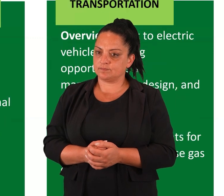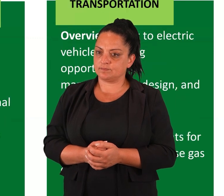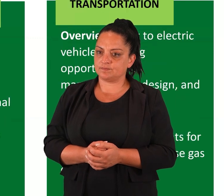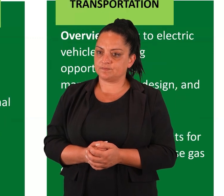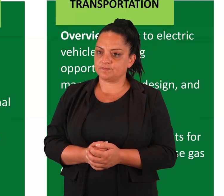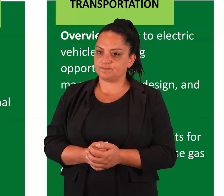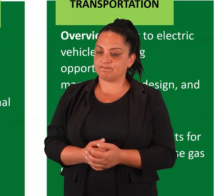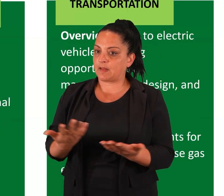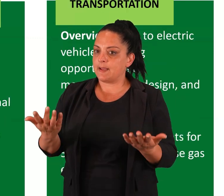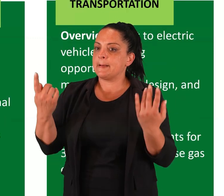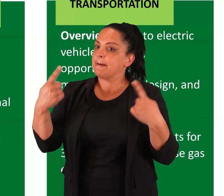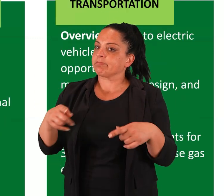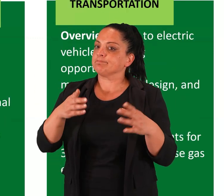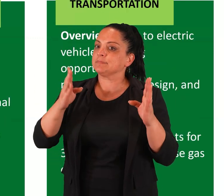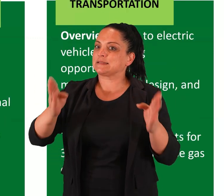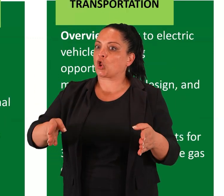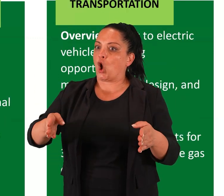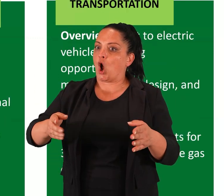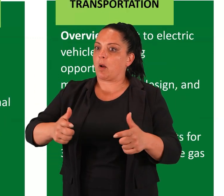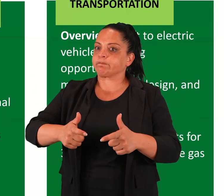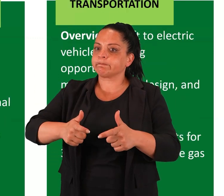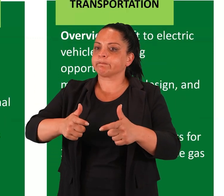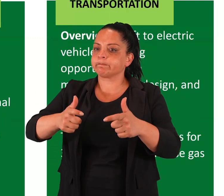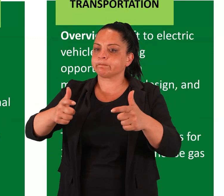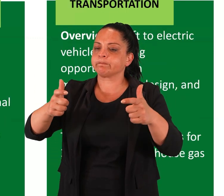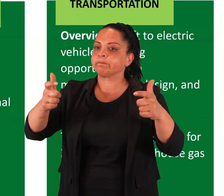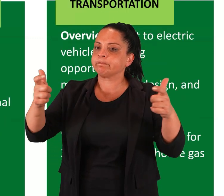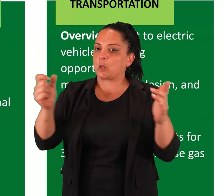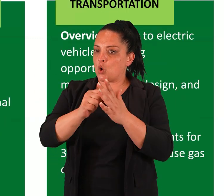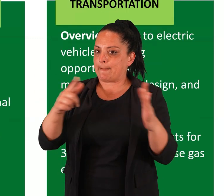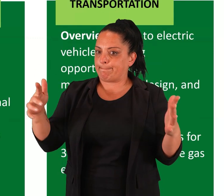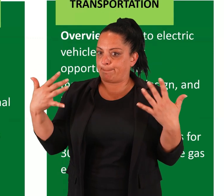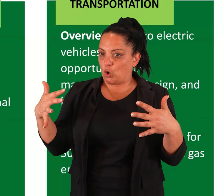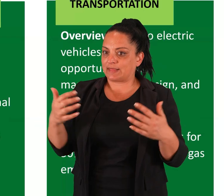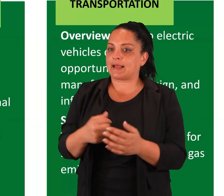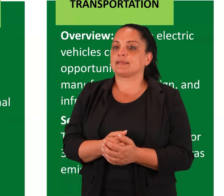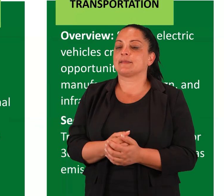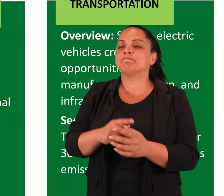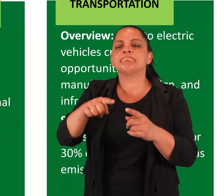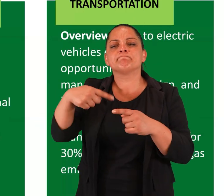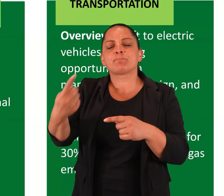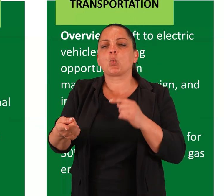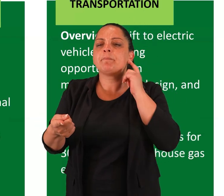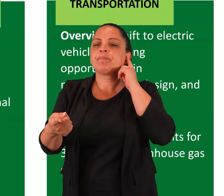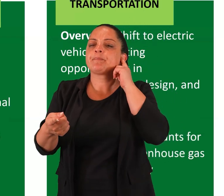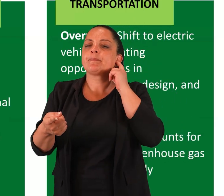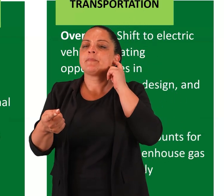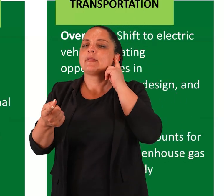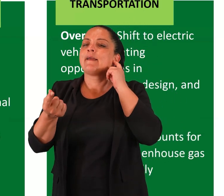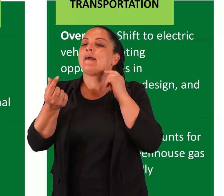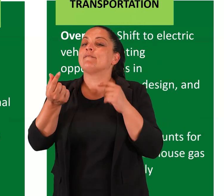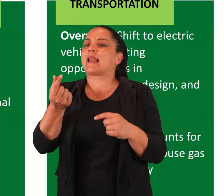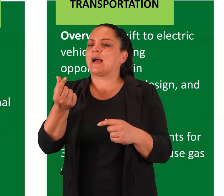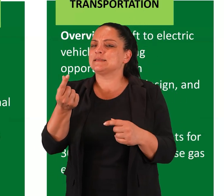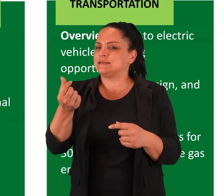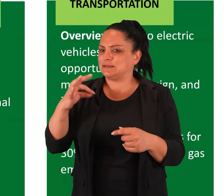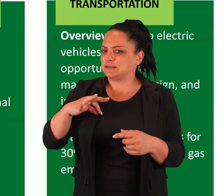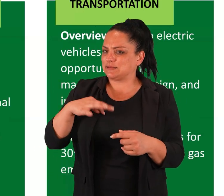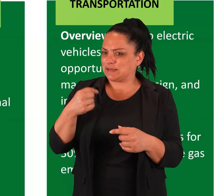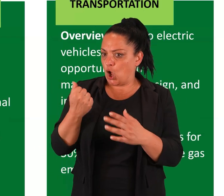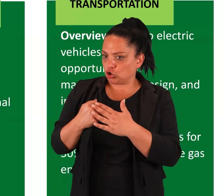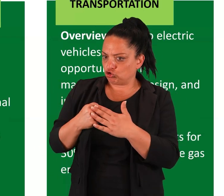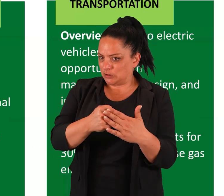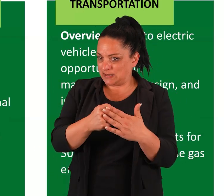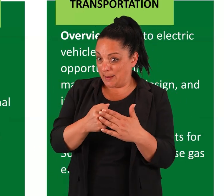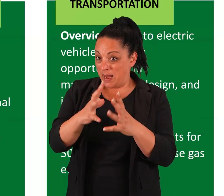So, a very growing sector and significant one. Then sustainable finance and green